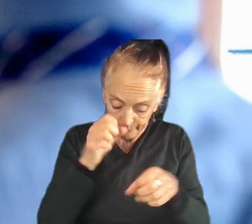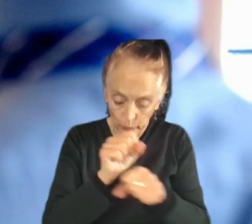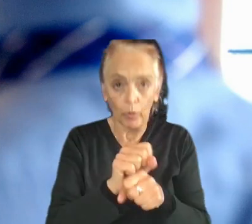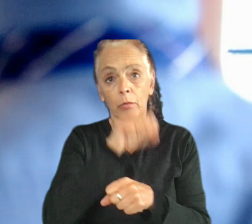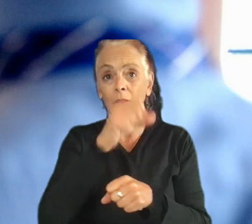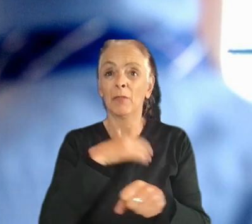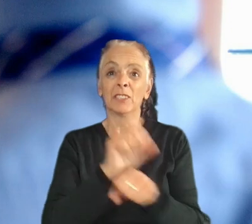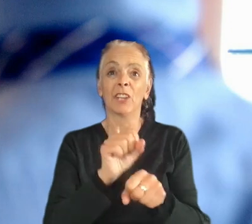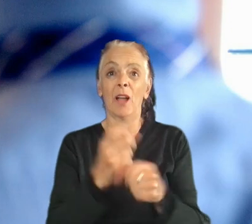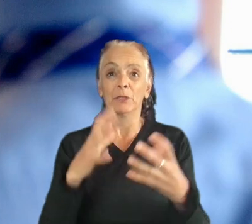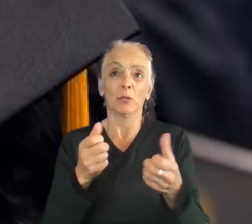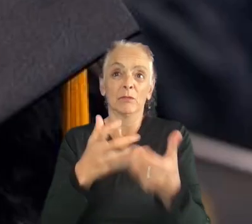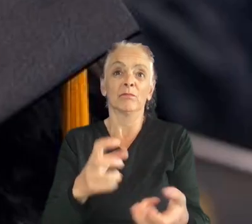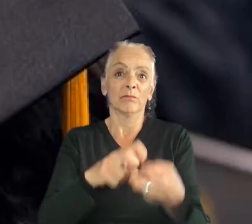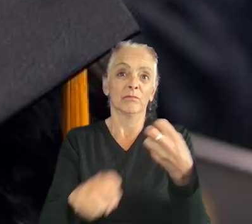jeopardize it.